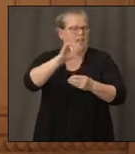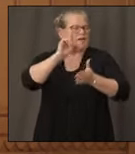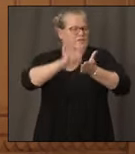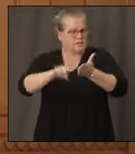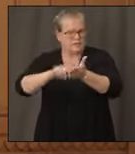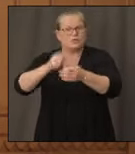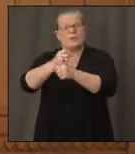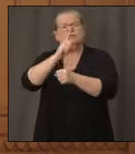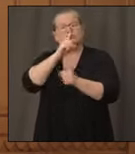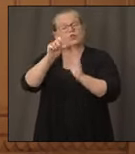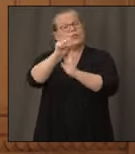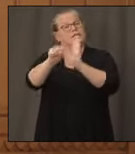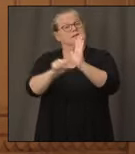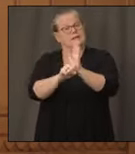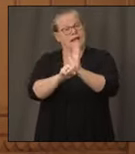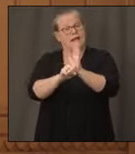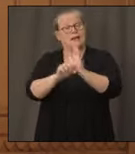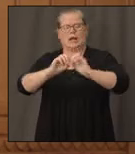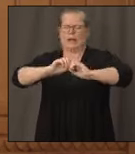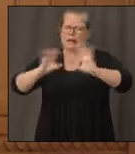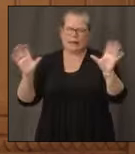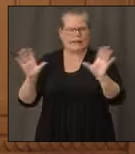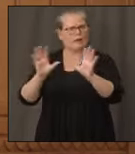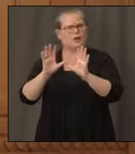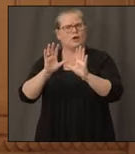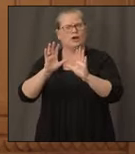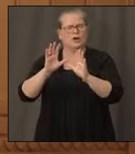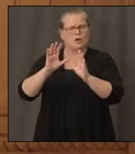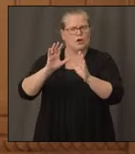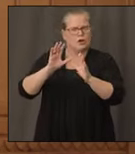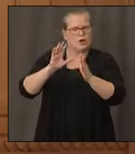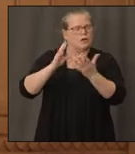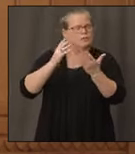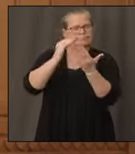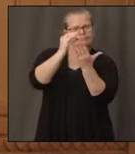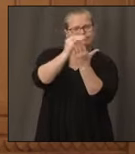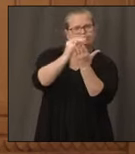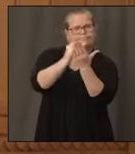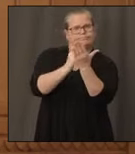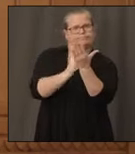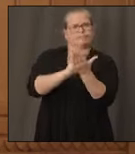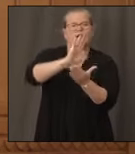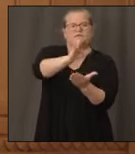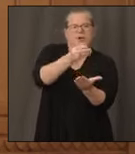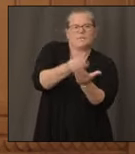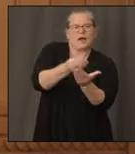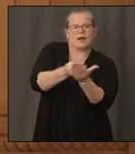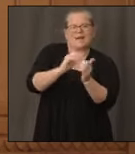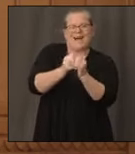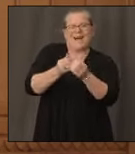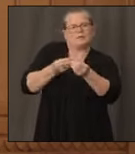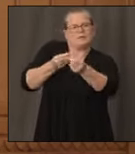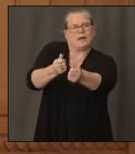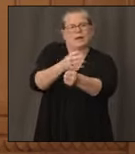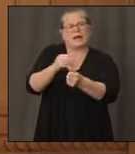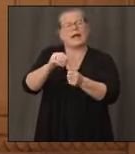of the state get a clear accounting for how their dollars have been spent and the performance from the utilities that we all rely